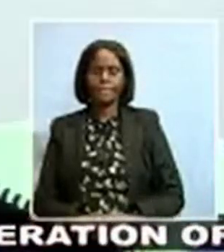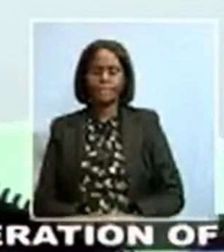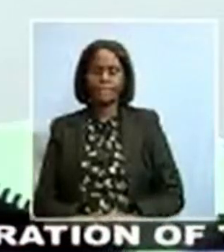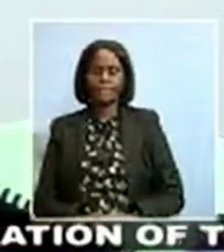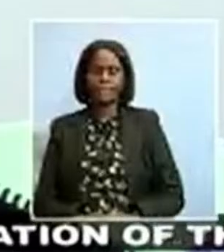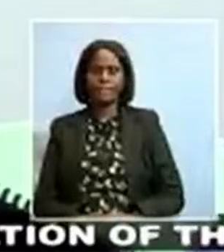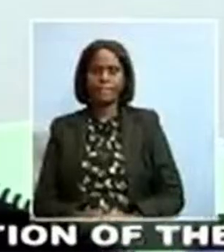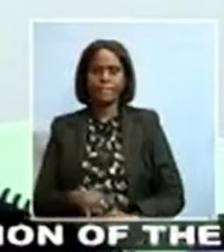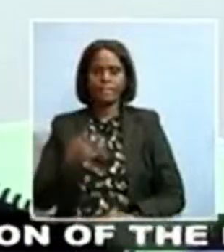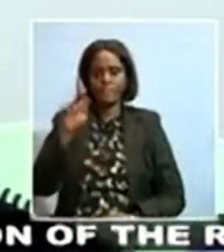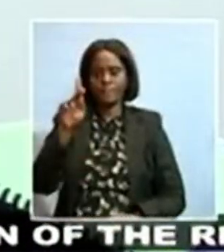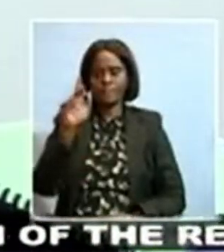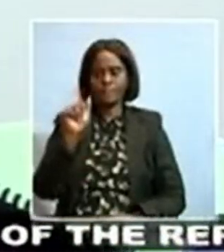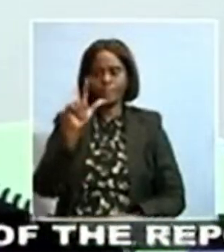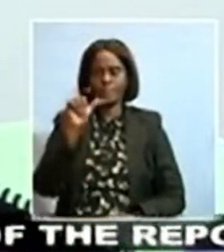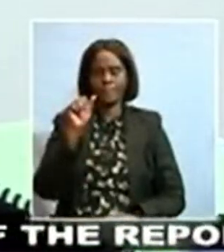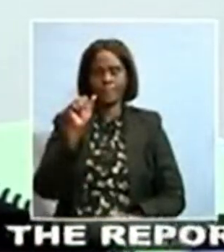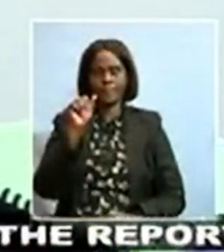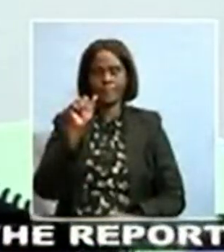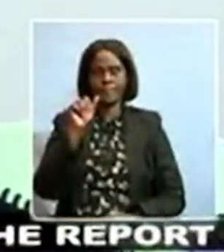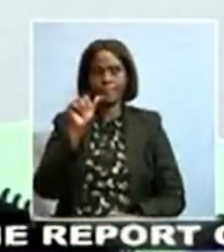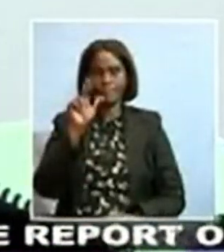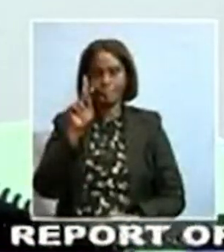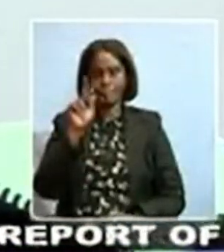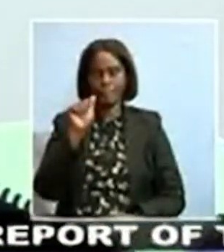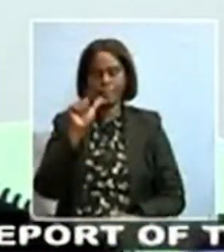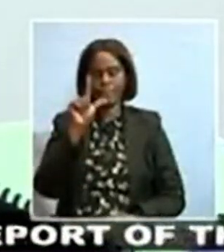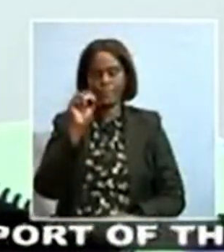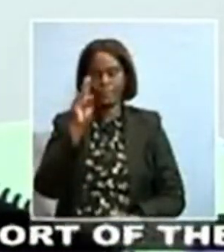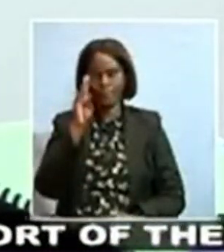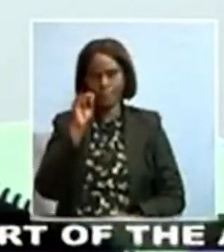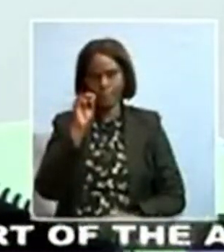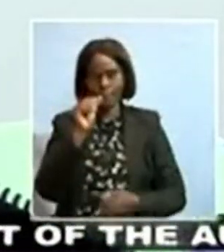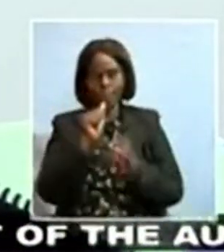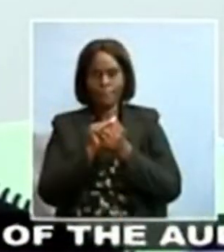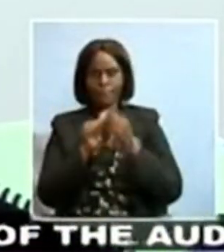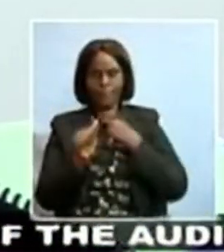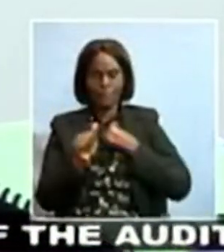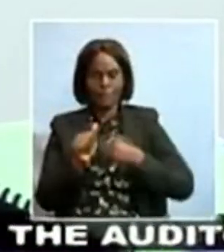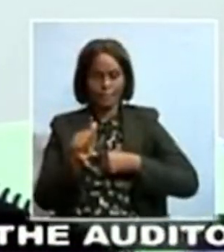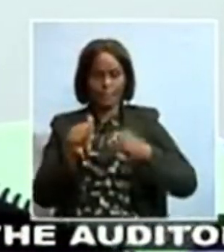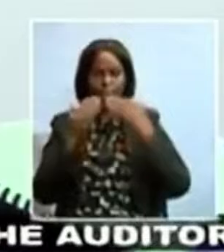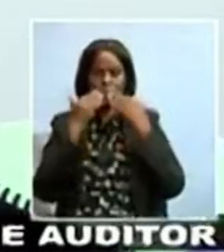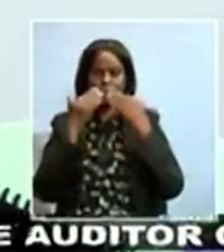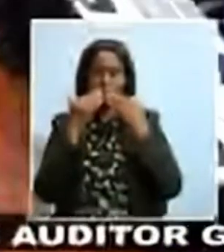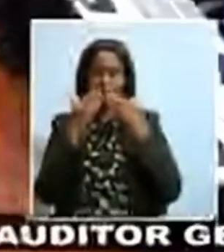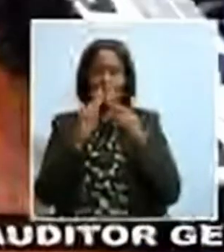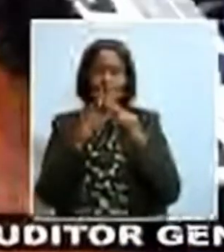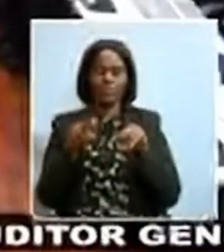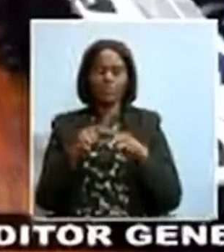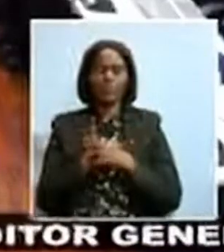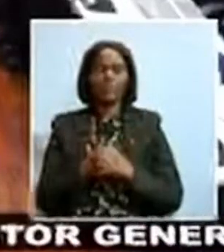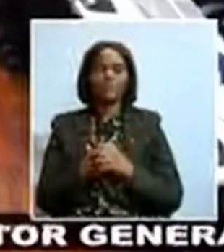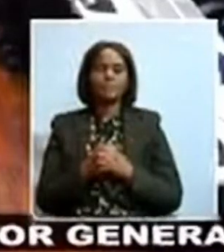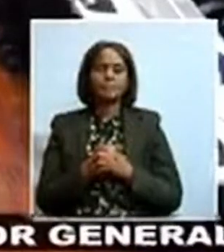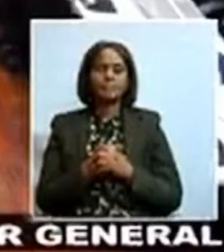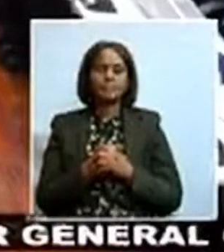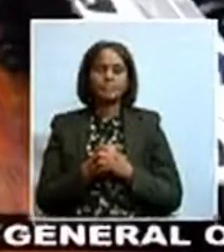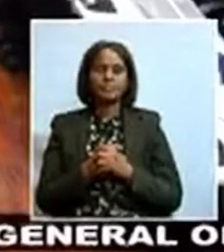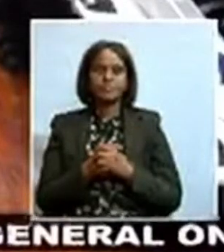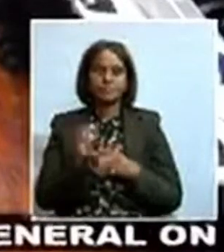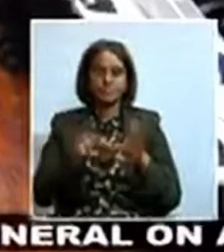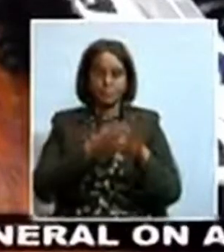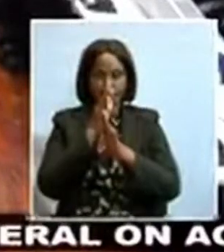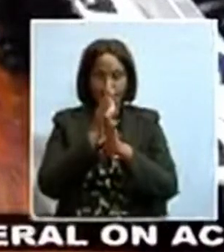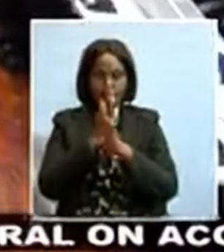Honorable Kalobo, then Honorable Dr. Mwense. Thank you, Chair. I take the committee